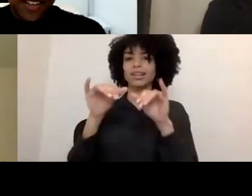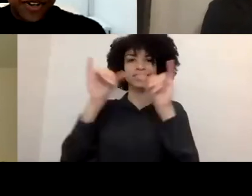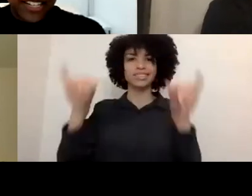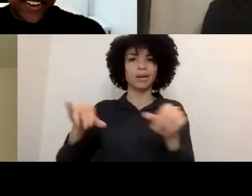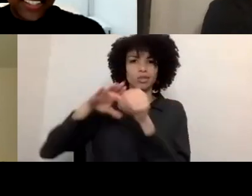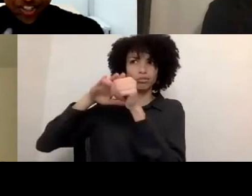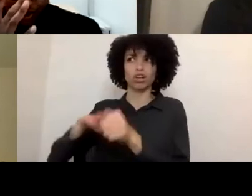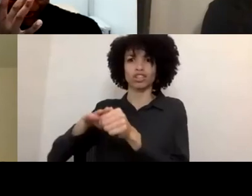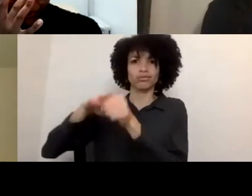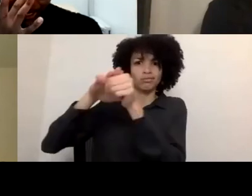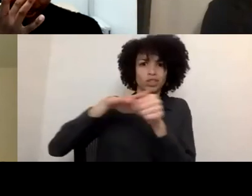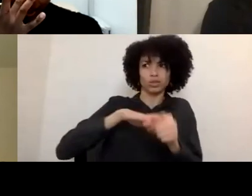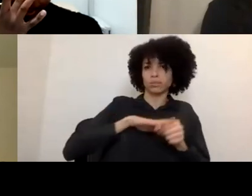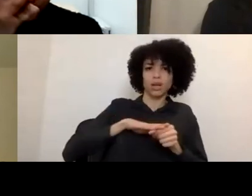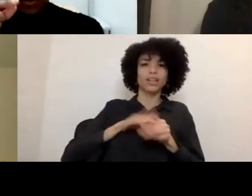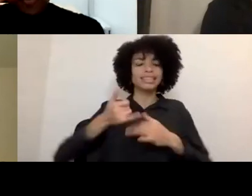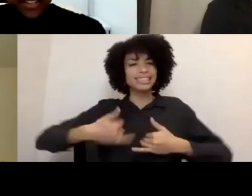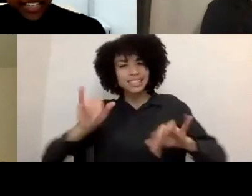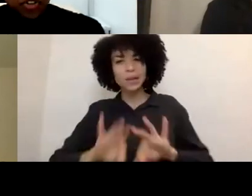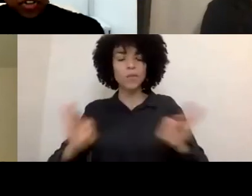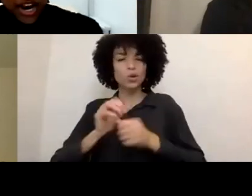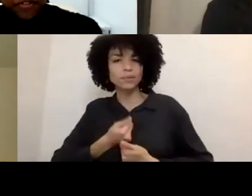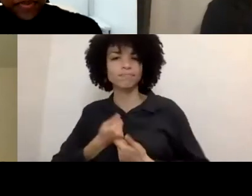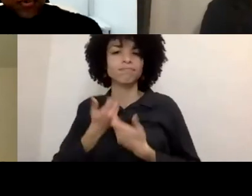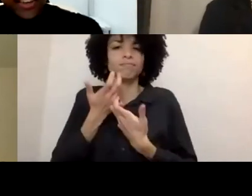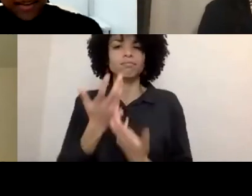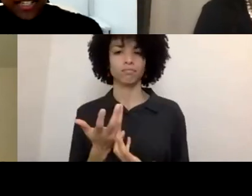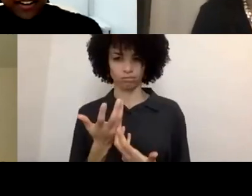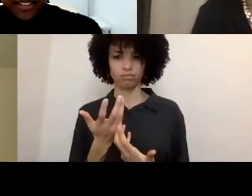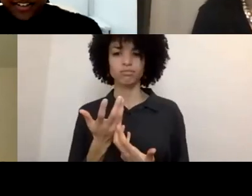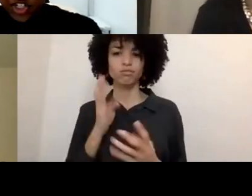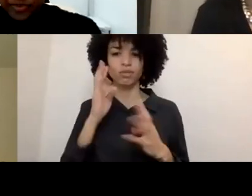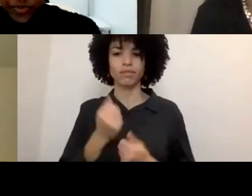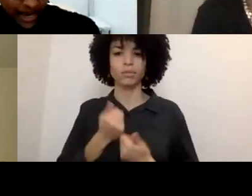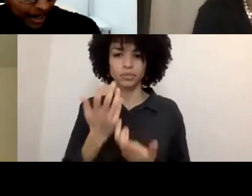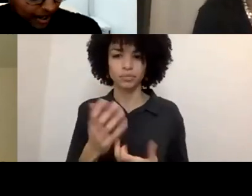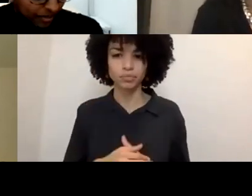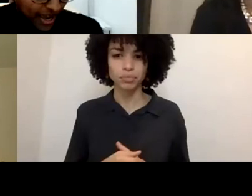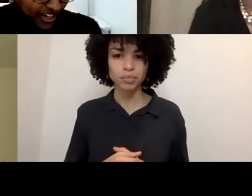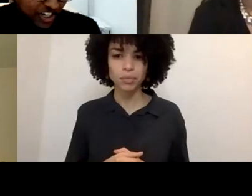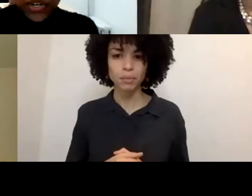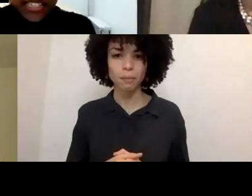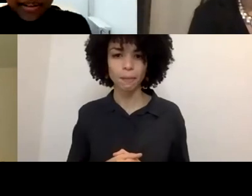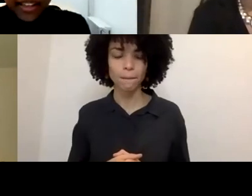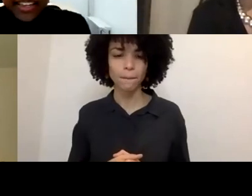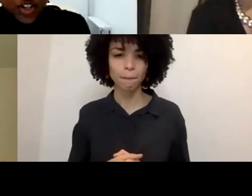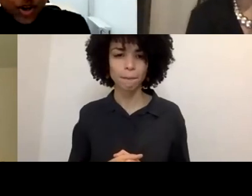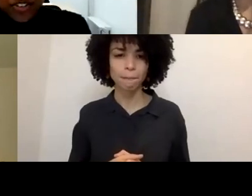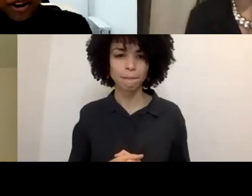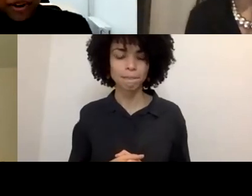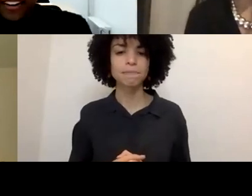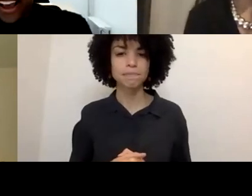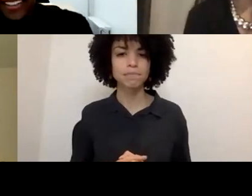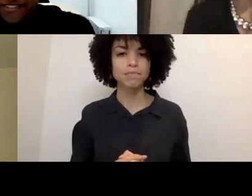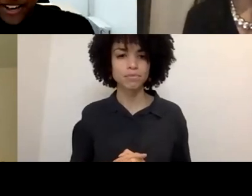marginalized communities face. So well-being is a central driver for me and why I came into arts and culture. And I just want to say, like, in terms